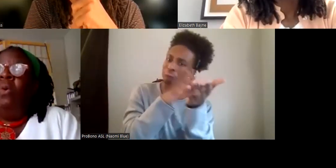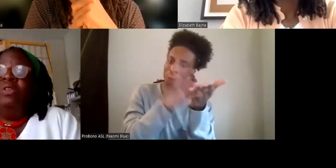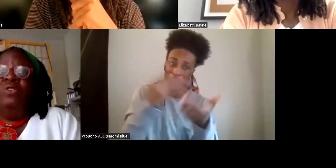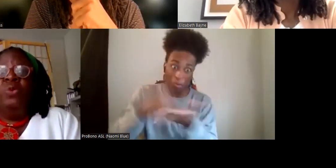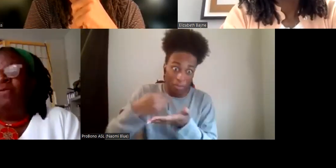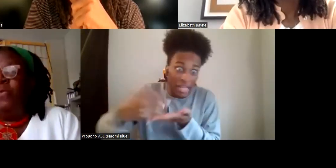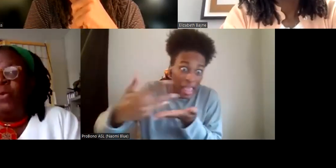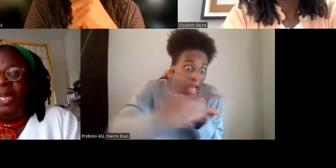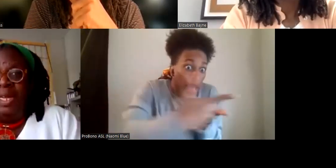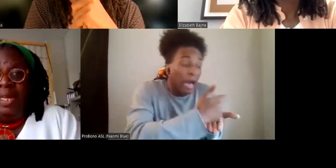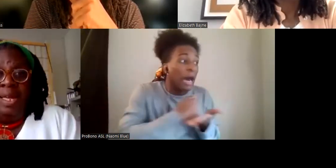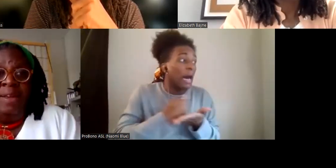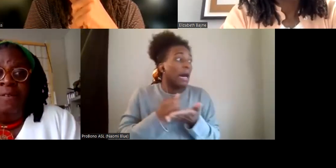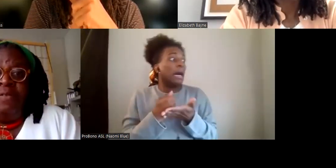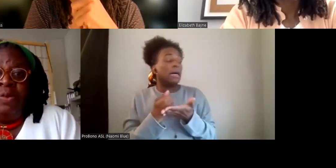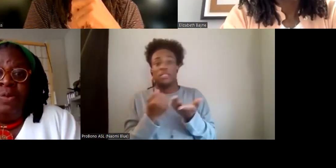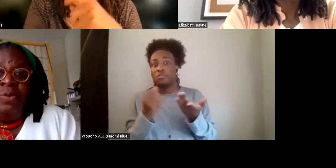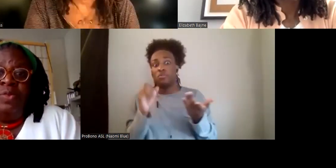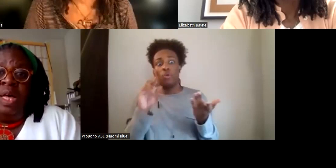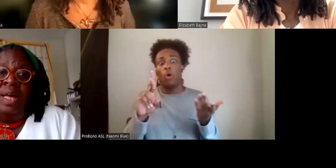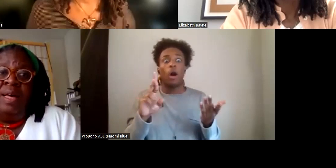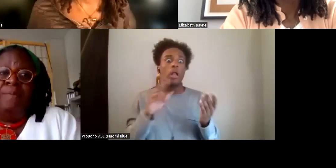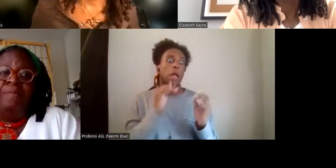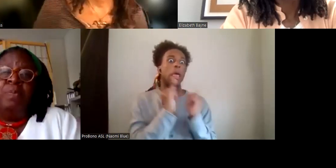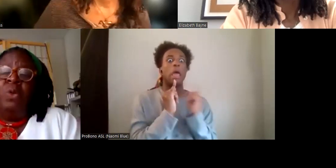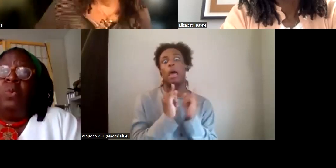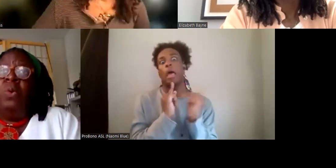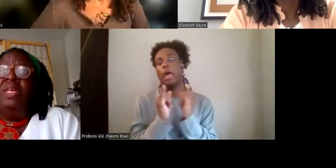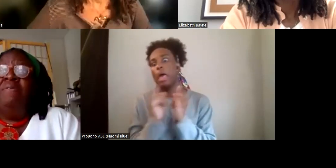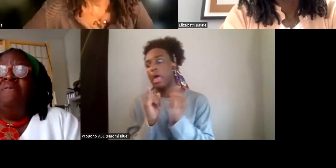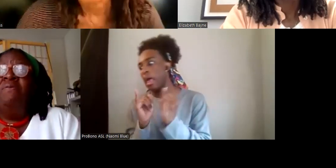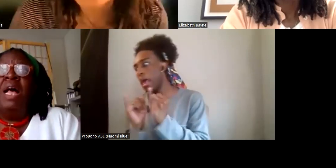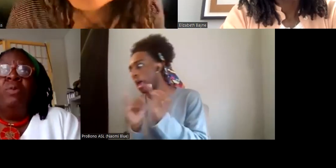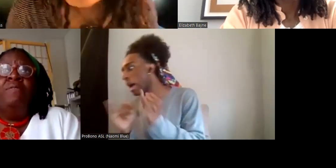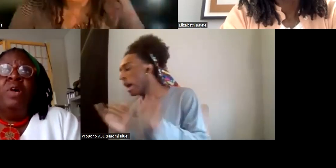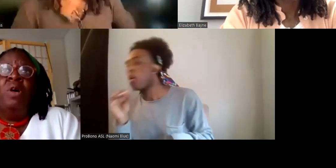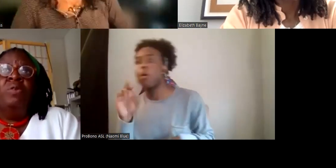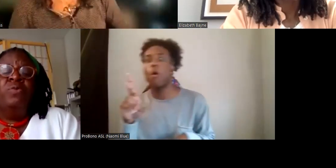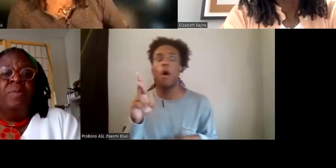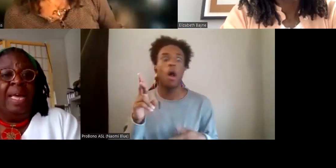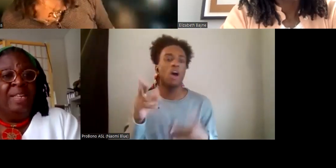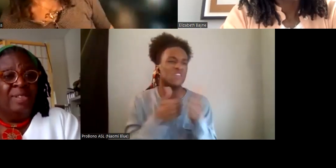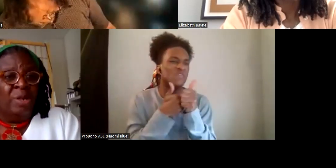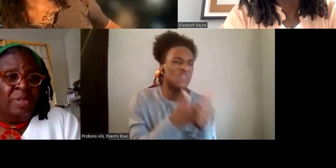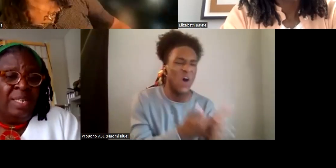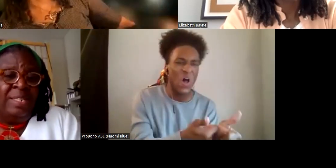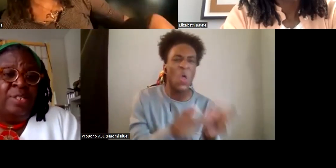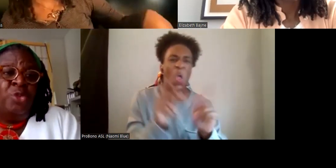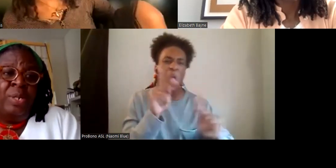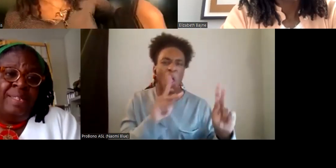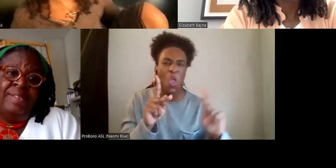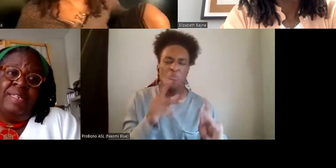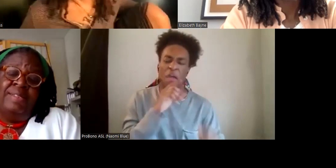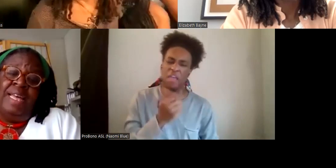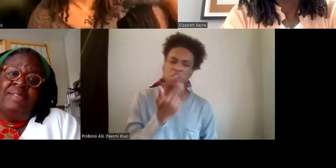happen, or doing 40 interviews, or even following folks from age 13